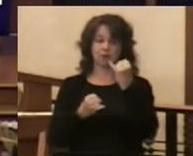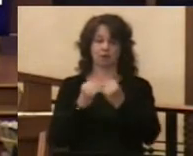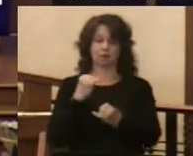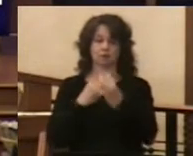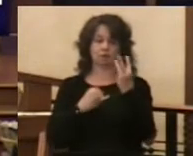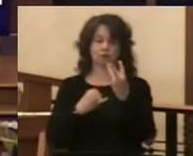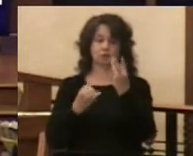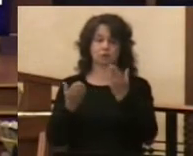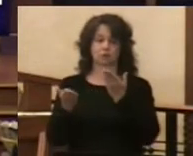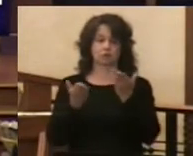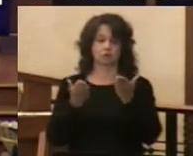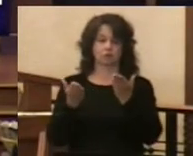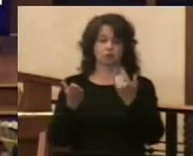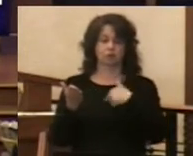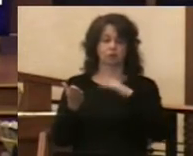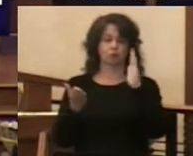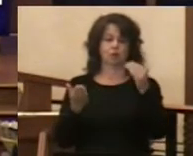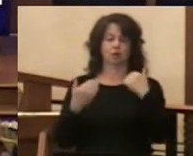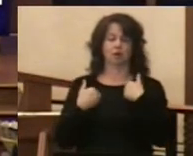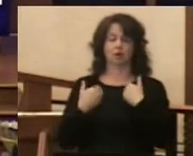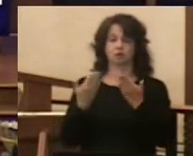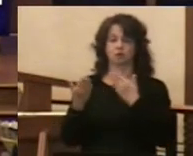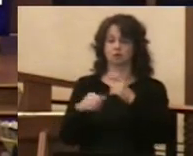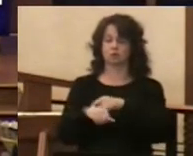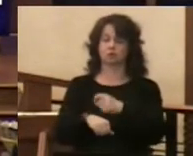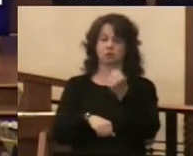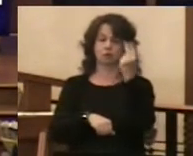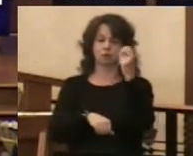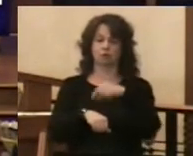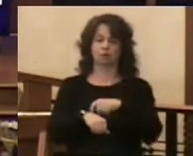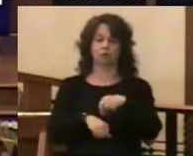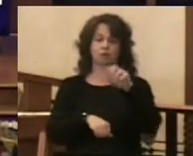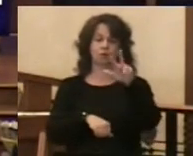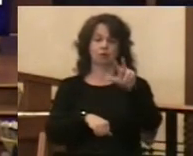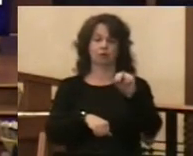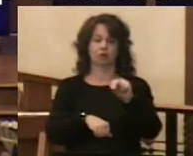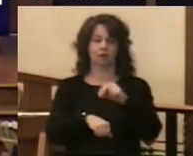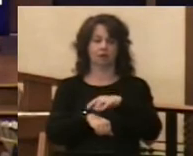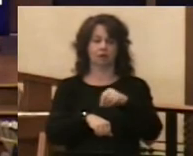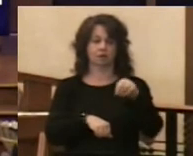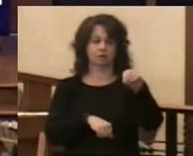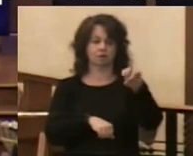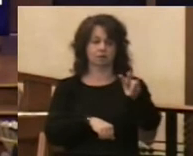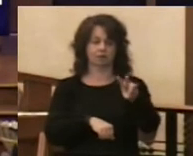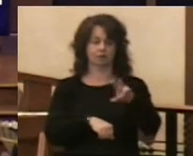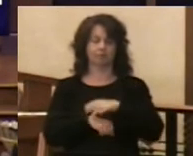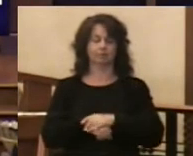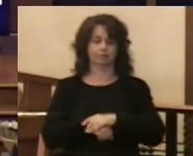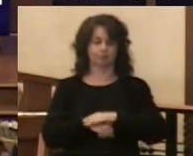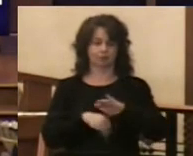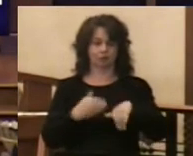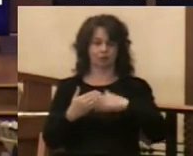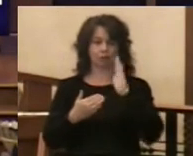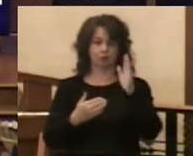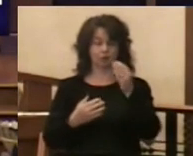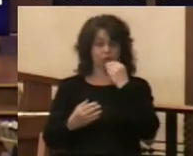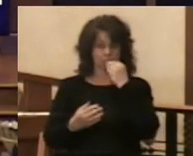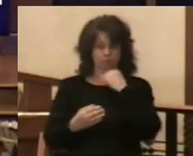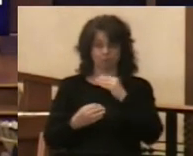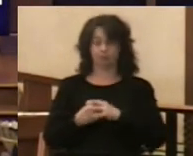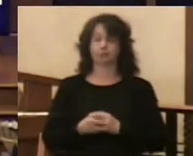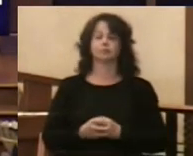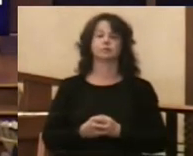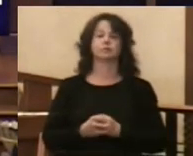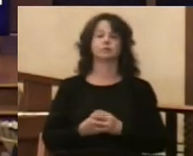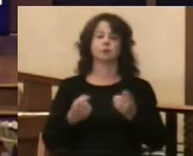service. Wednesday we have services at noon, 5:30, and 7 o'clock, all accompanied by meals. So we encourage you to come as